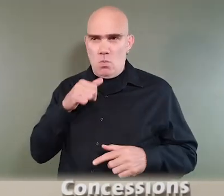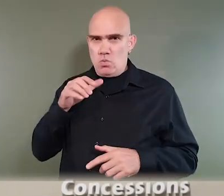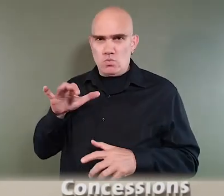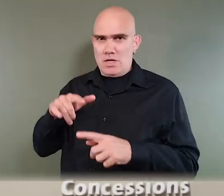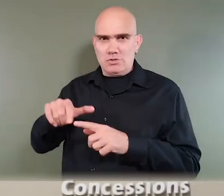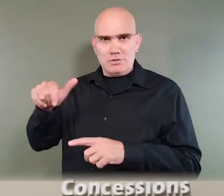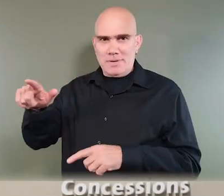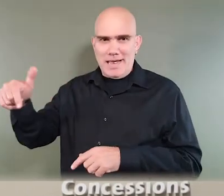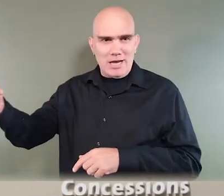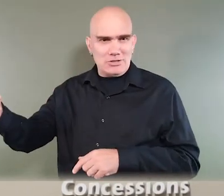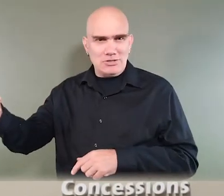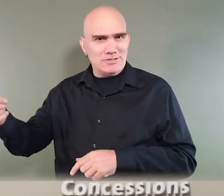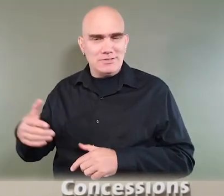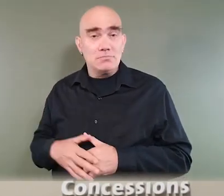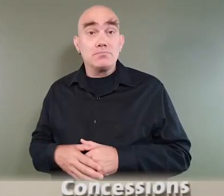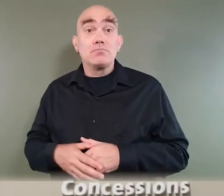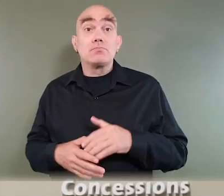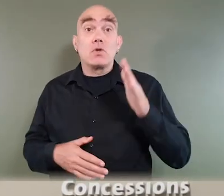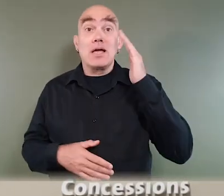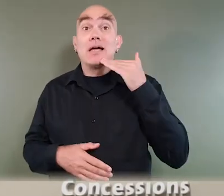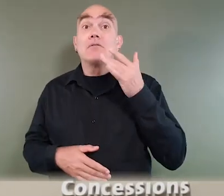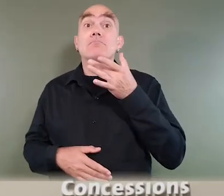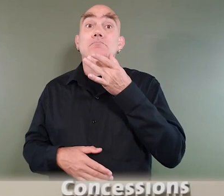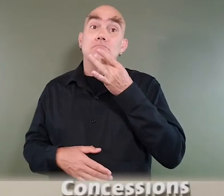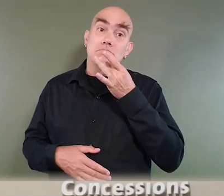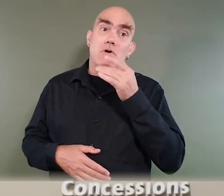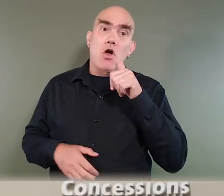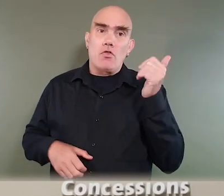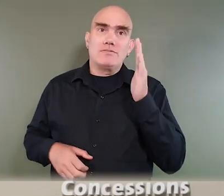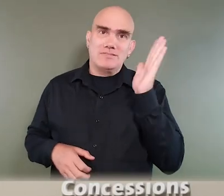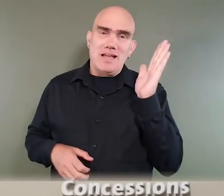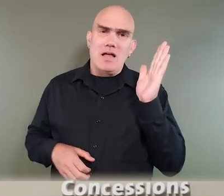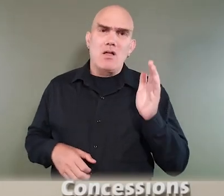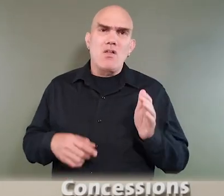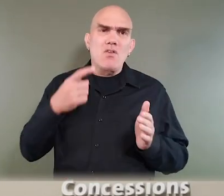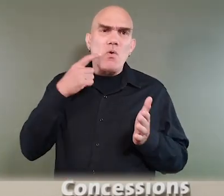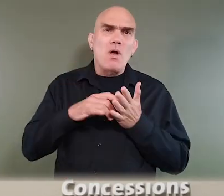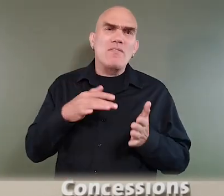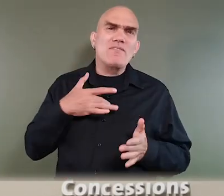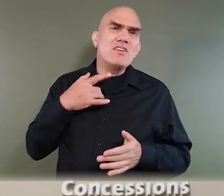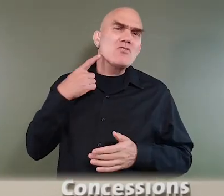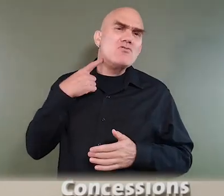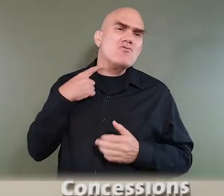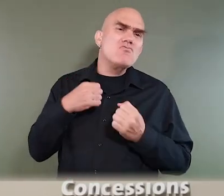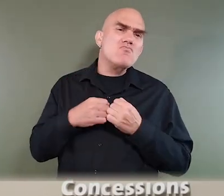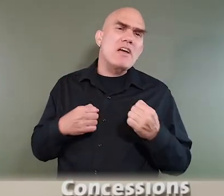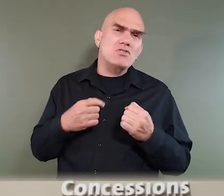a little bit to the other side and just notice if you feel any stretch.